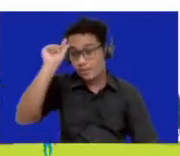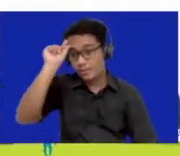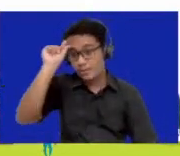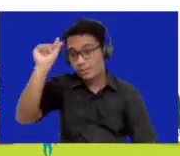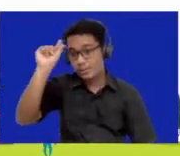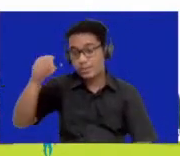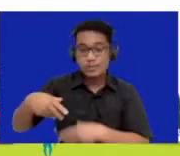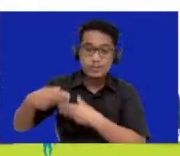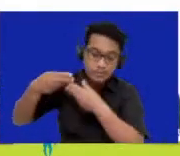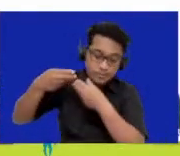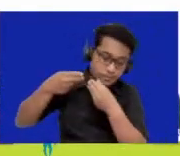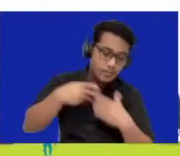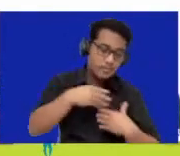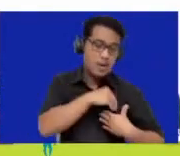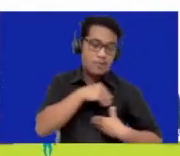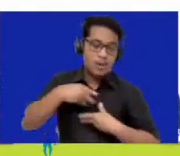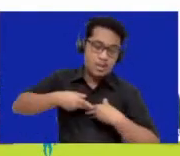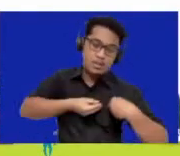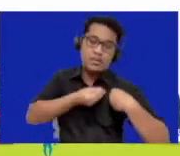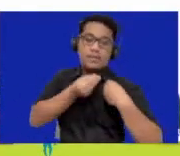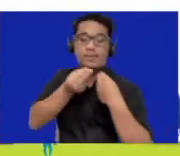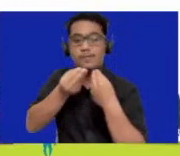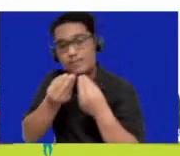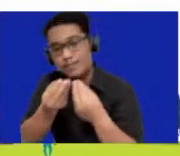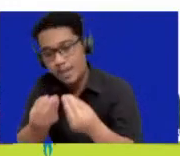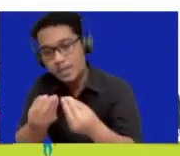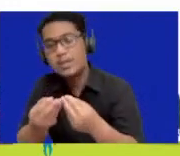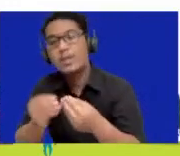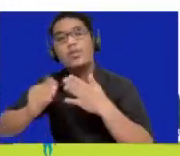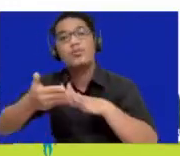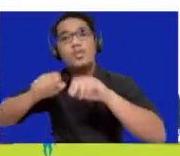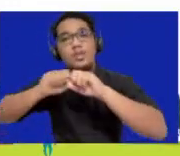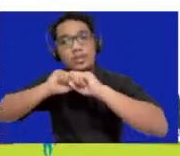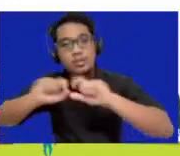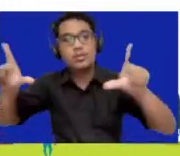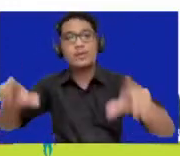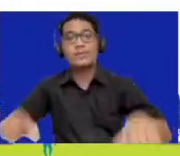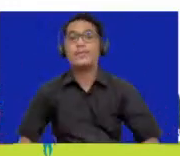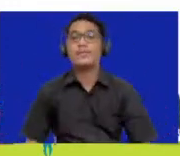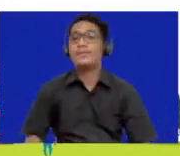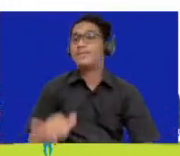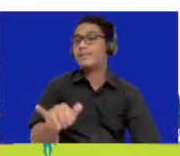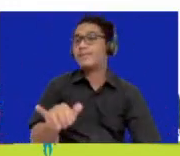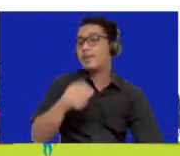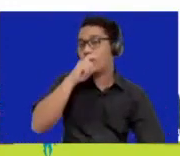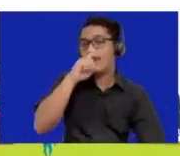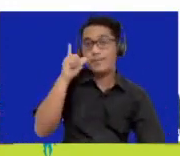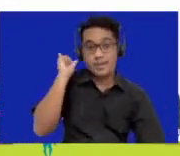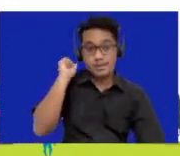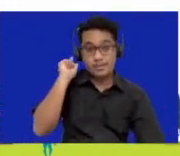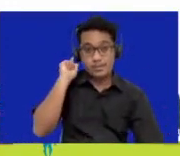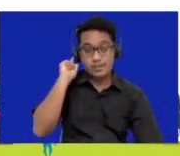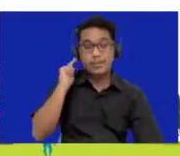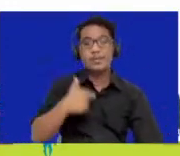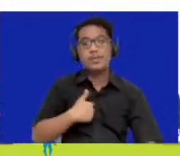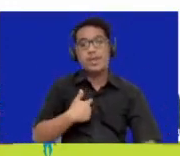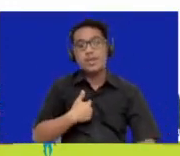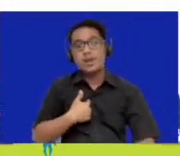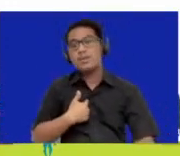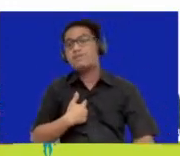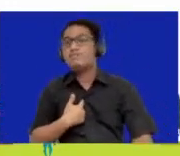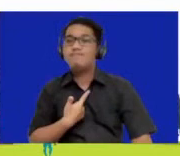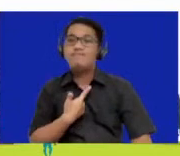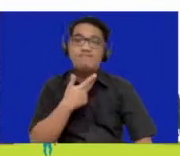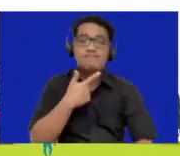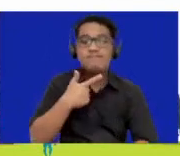Distinguished participants, it's time to bring this sharing to a close. I sincerely appreciate for your attention that I